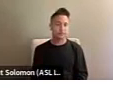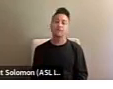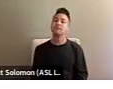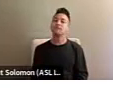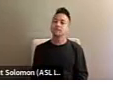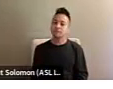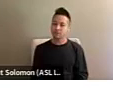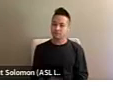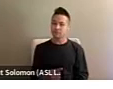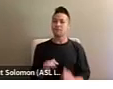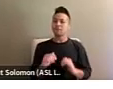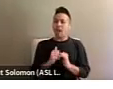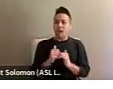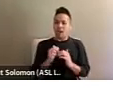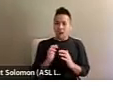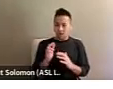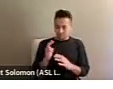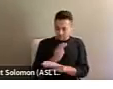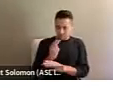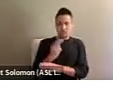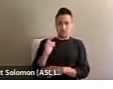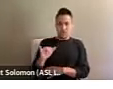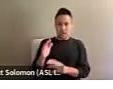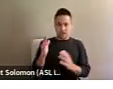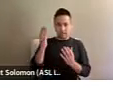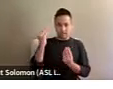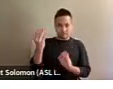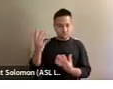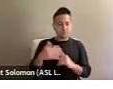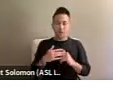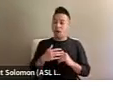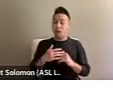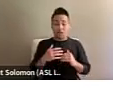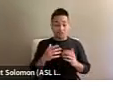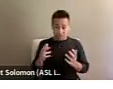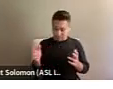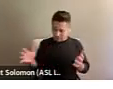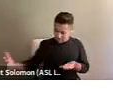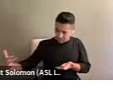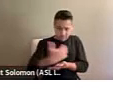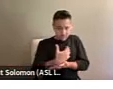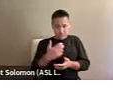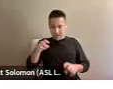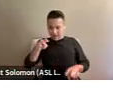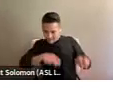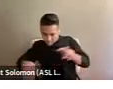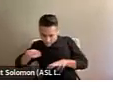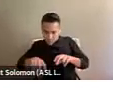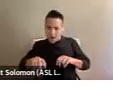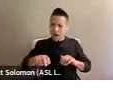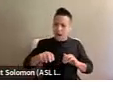plan to use the material. How do you want to use it? So you're going to evaluate everything you've got in front of you. How are you going to use it? Are you going to use one